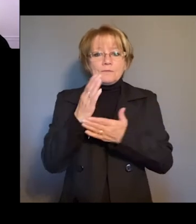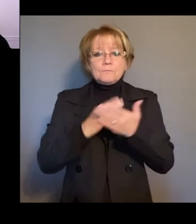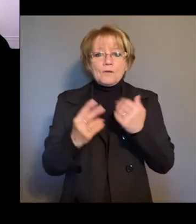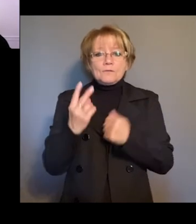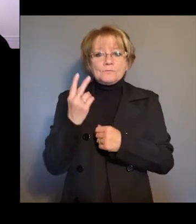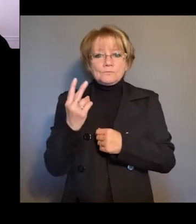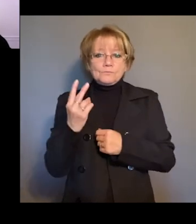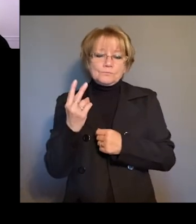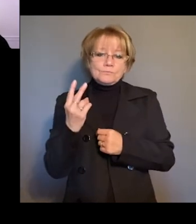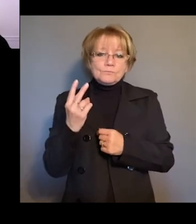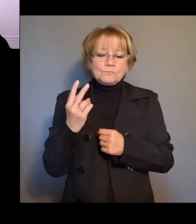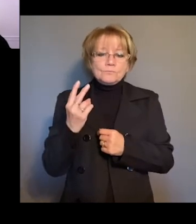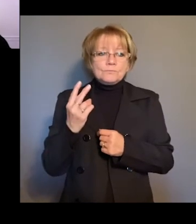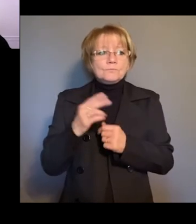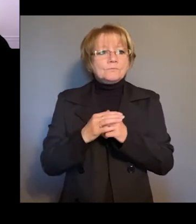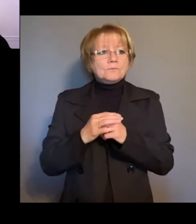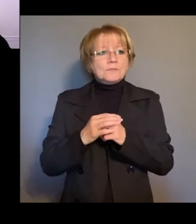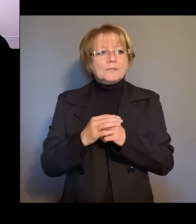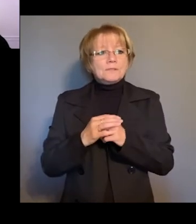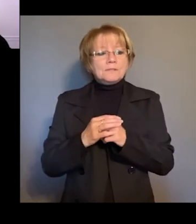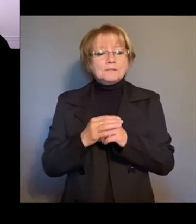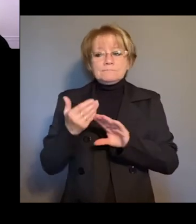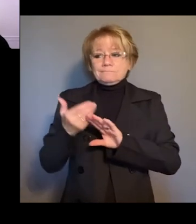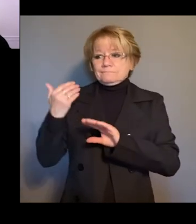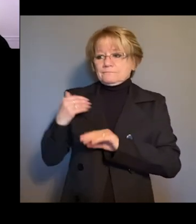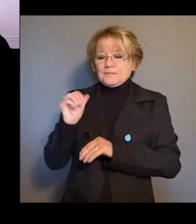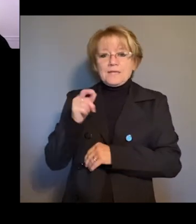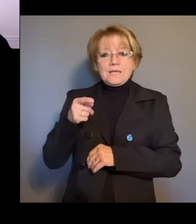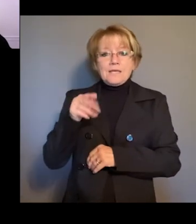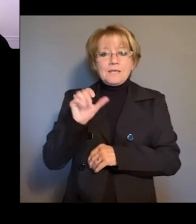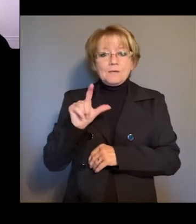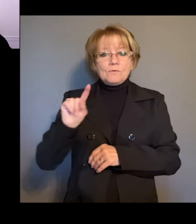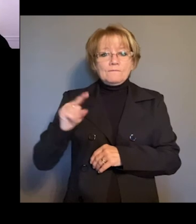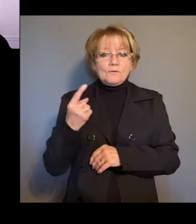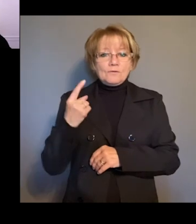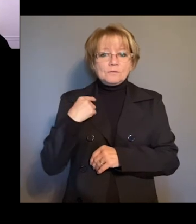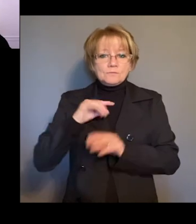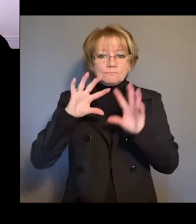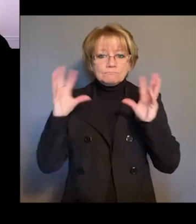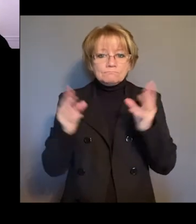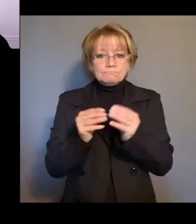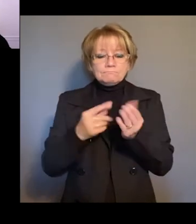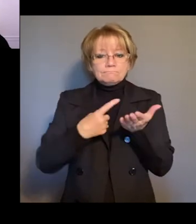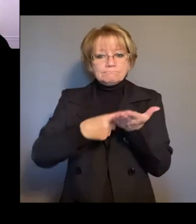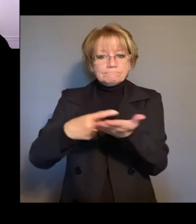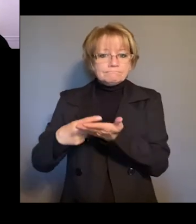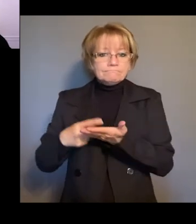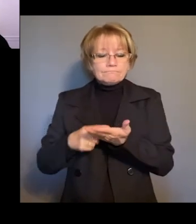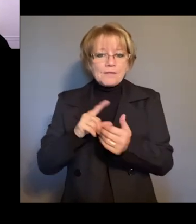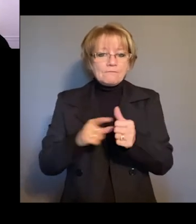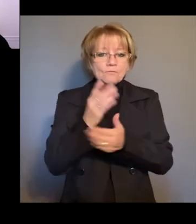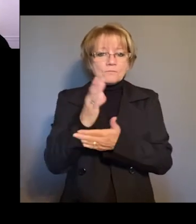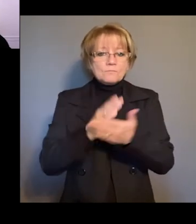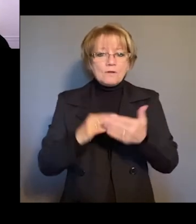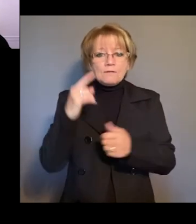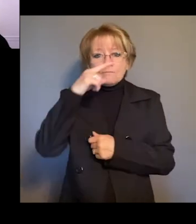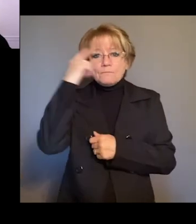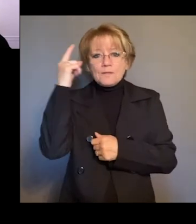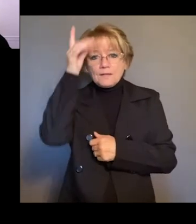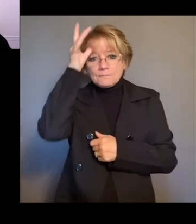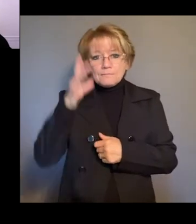1st. We came together and we talked about our first, part of the Black male